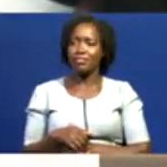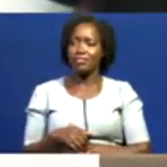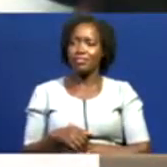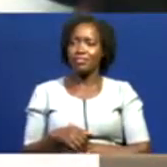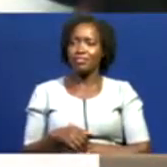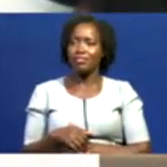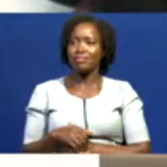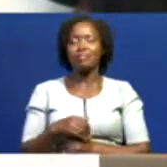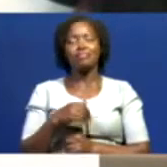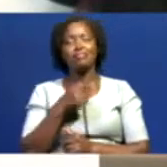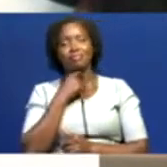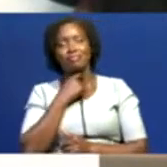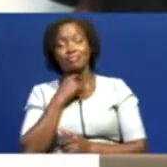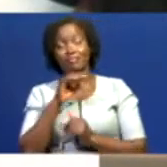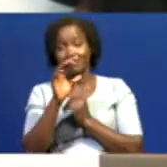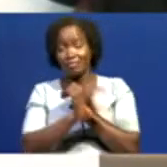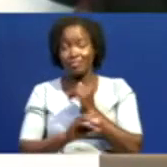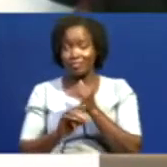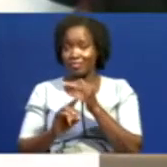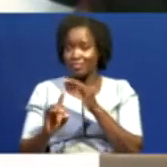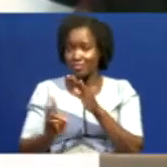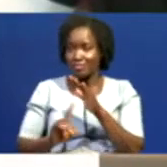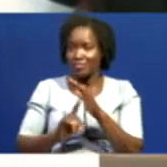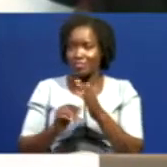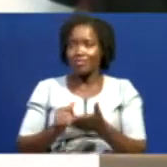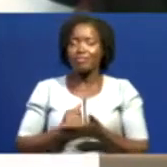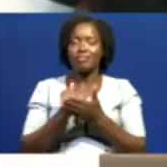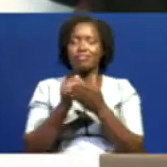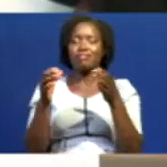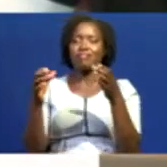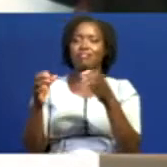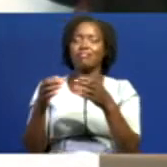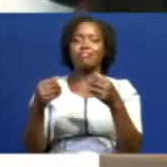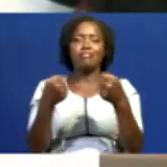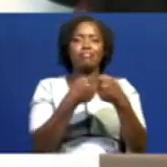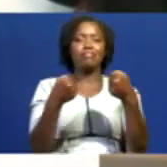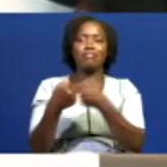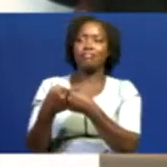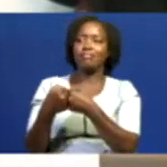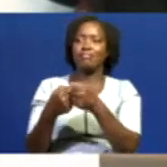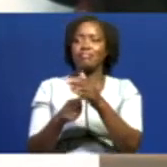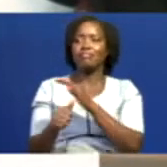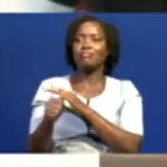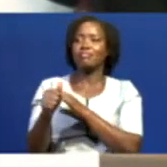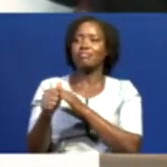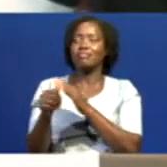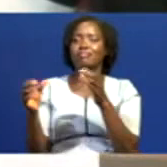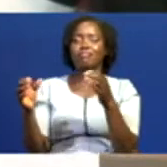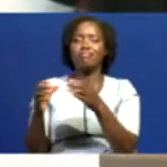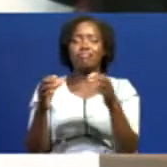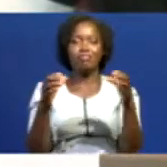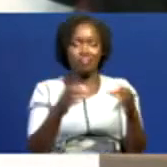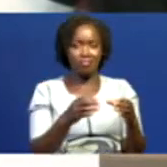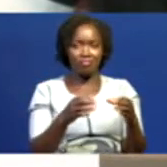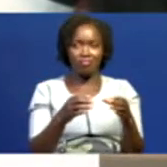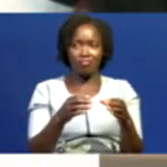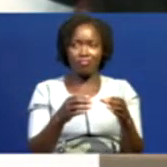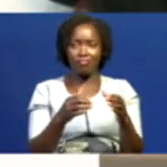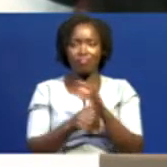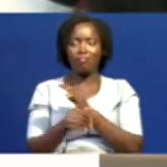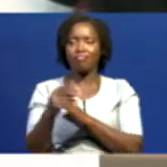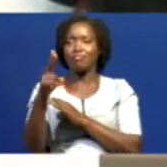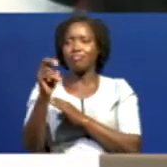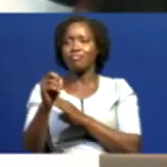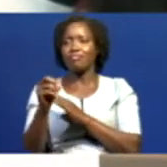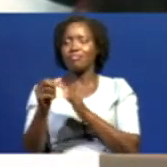I like the country, the ministry, to help us organize tournaments for the under categories, the under 20s, the